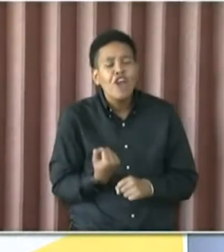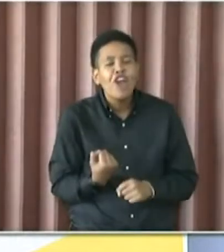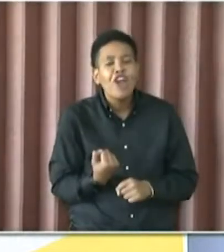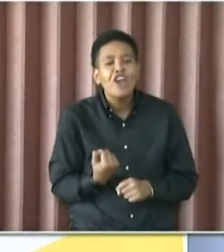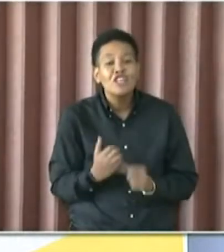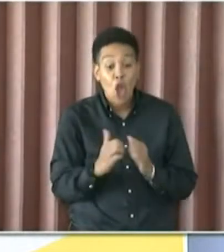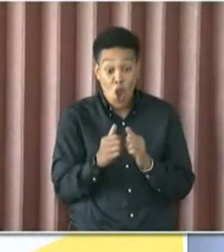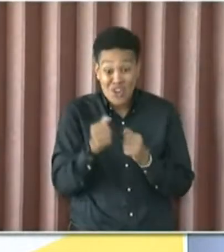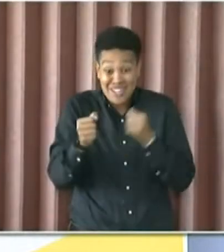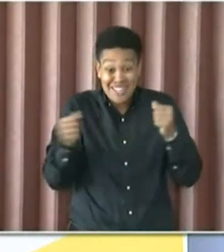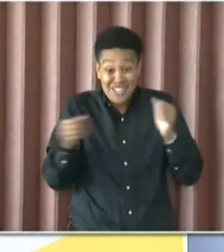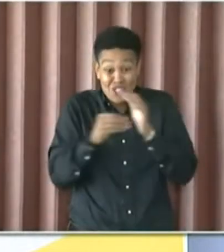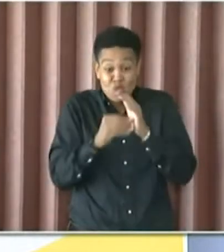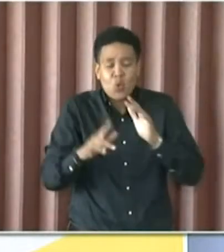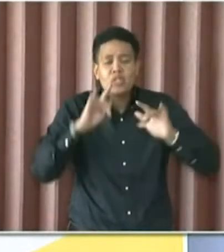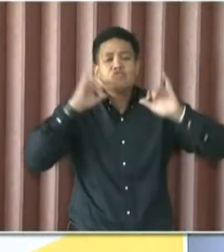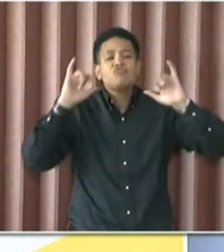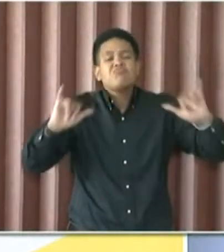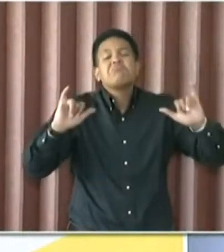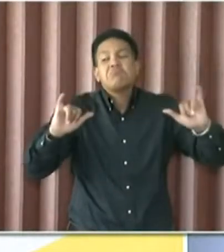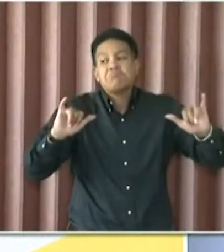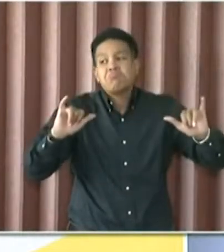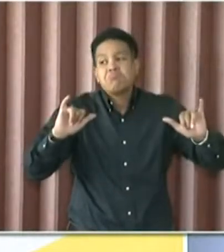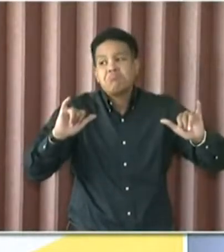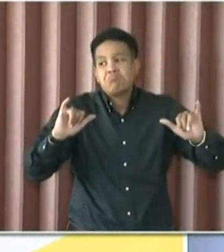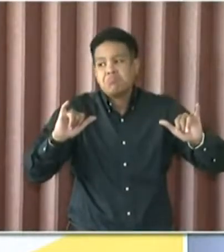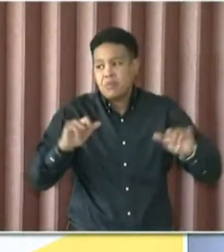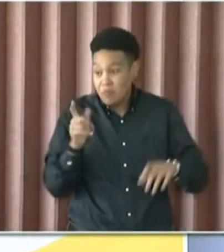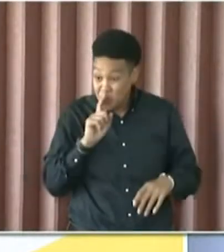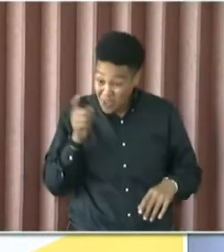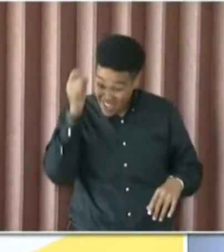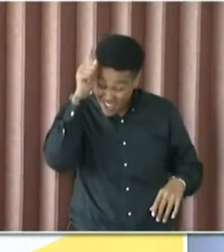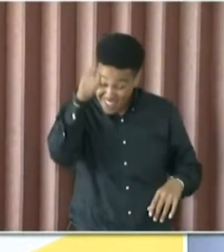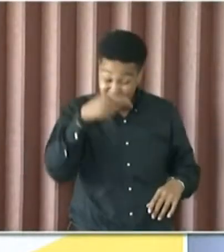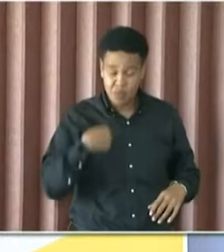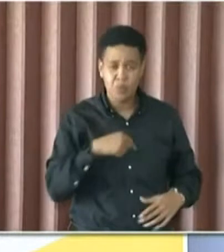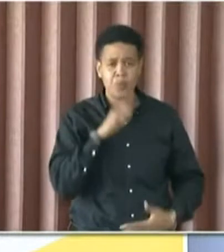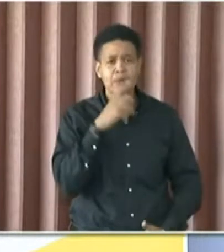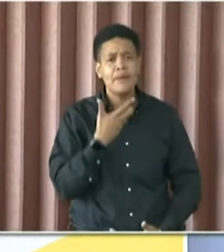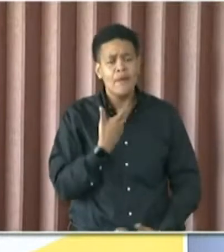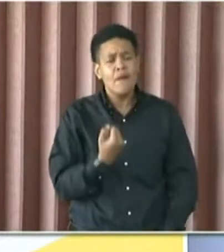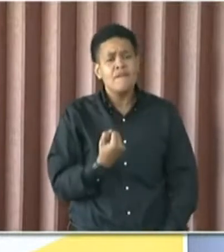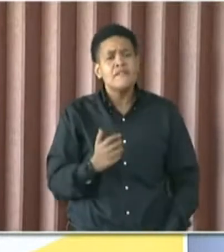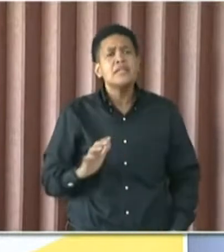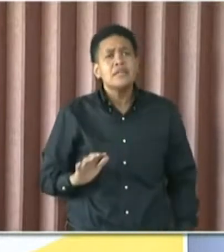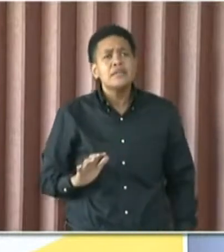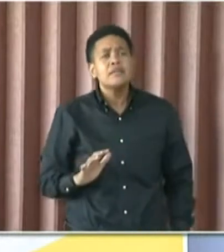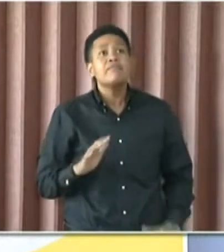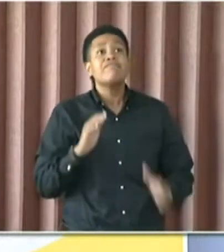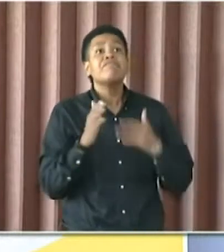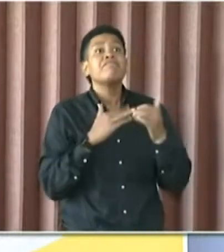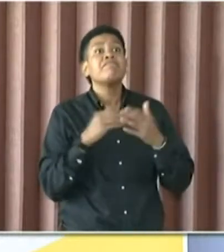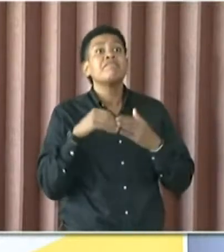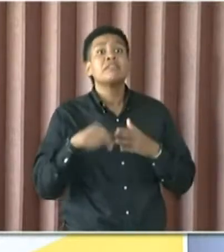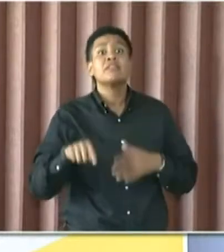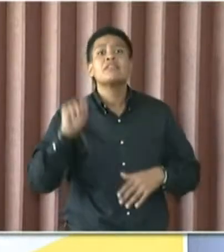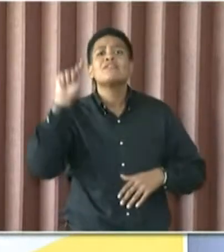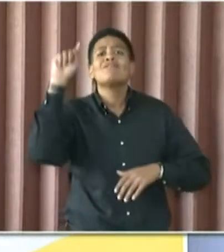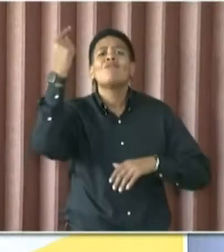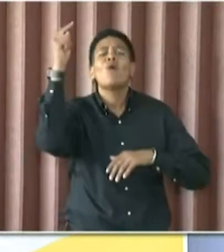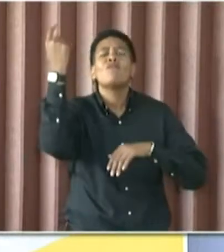place students remains the same. We're therefore confident that even in this